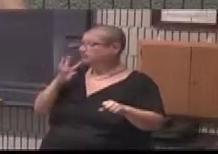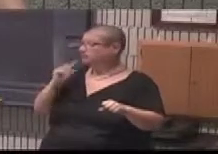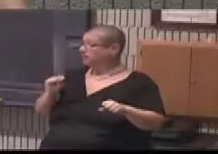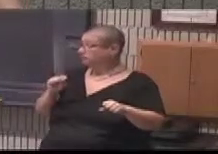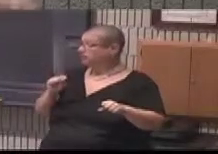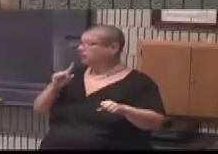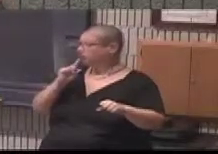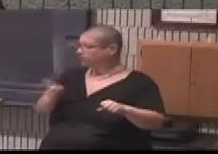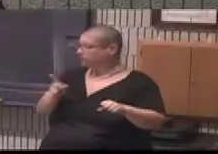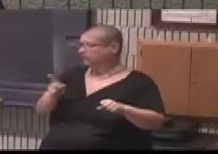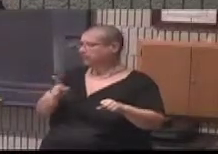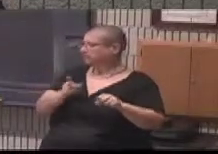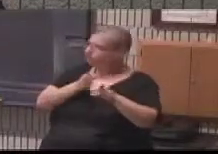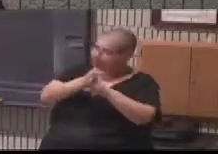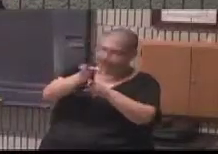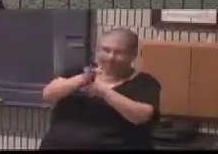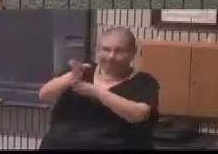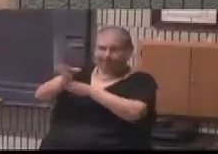involves so many disciplines.